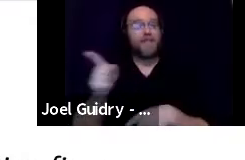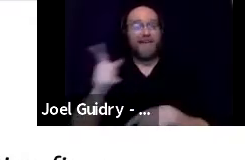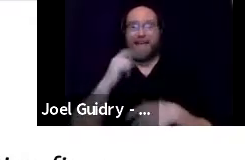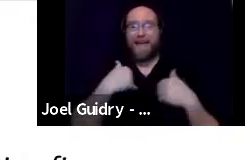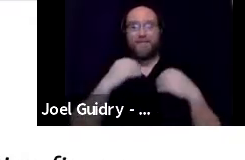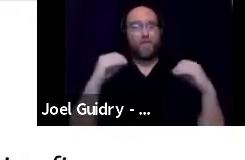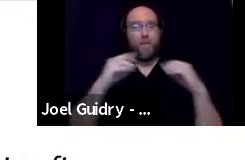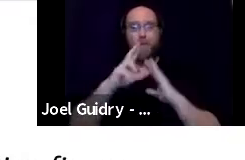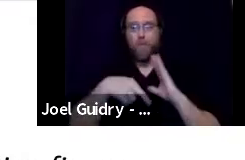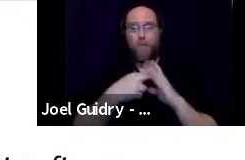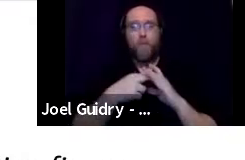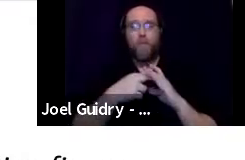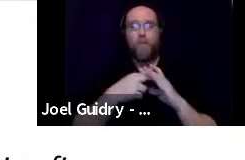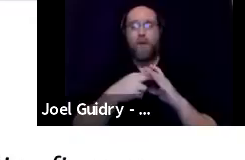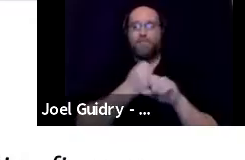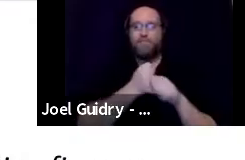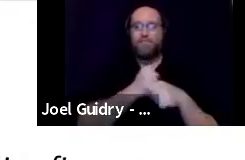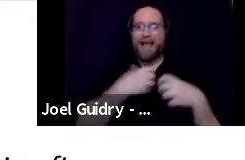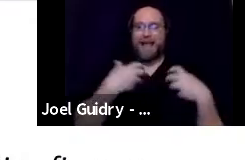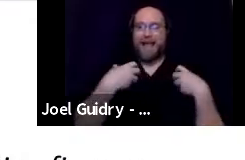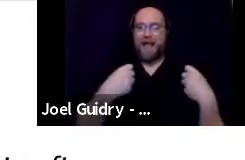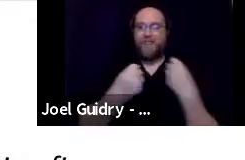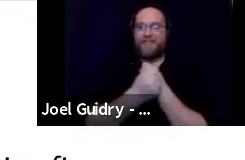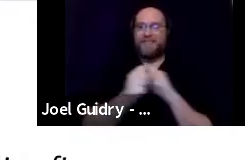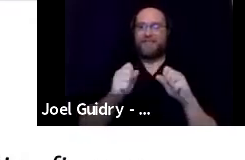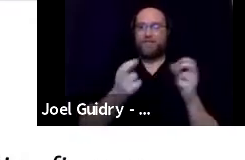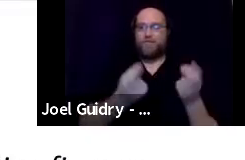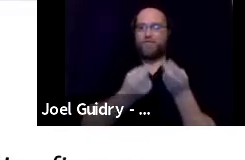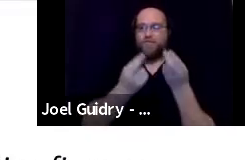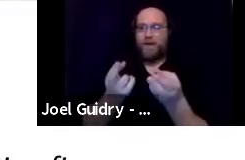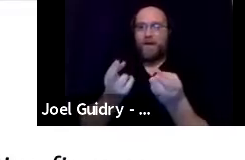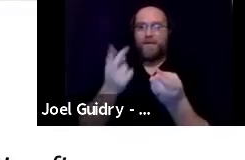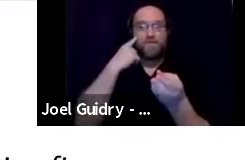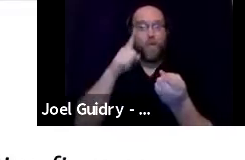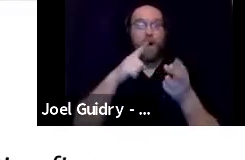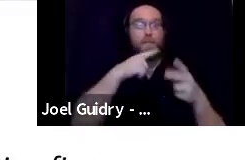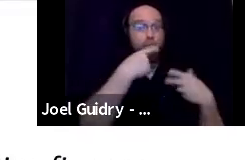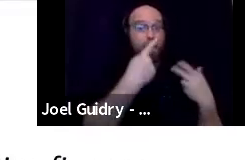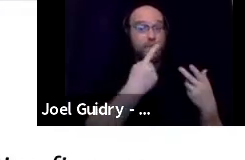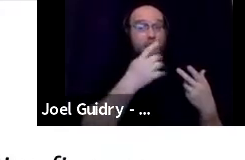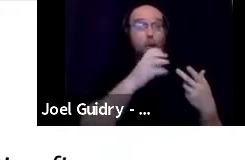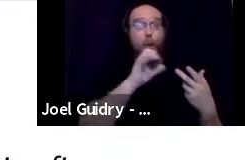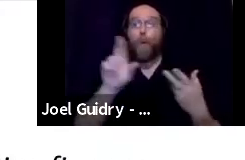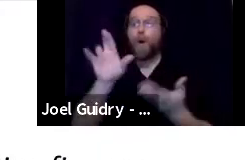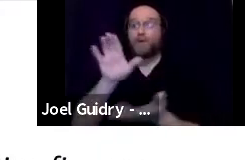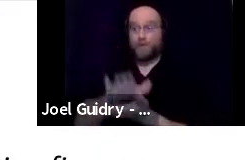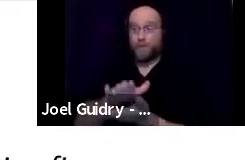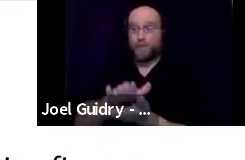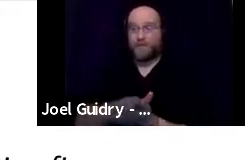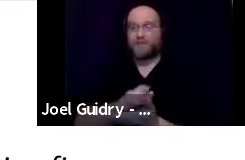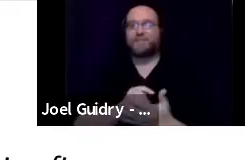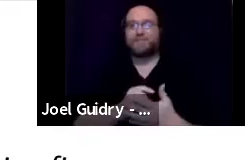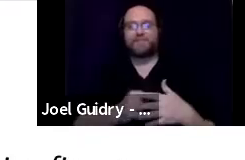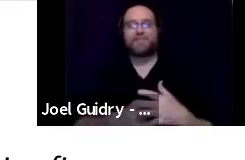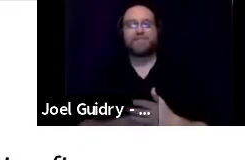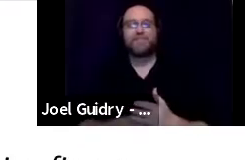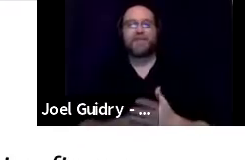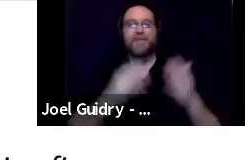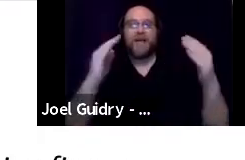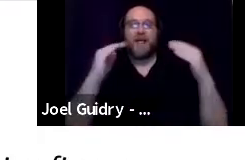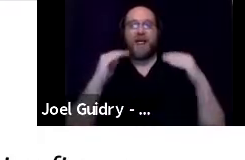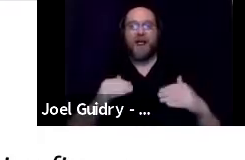and safety recommendations for the public or schools. Now, the Department of Health, the State Department of